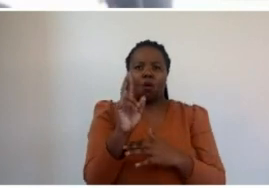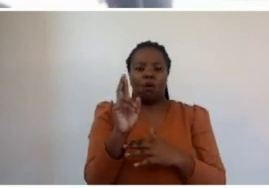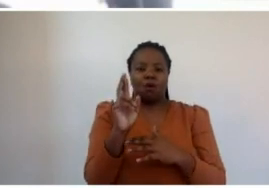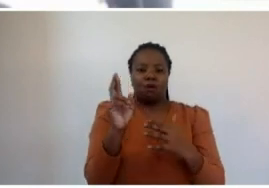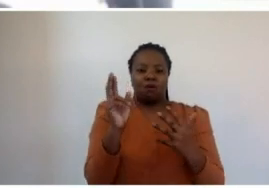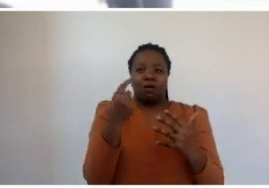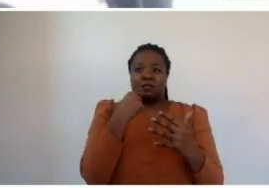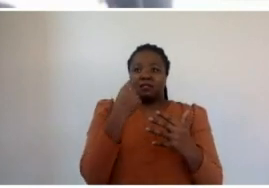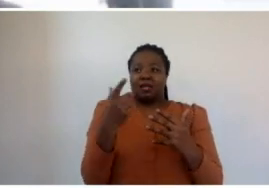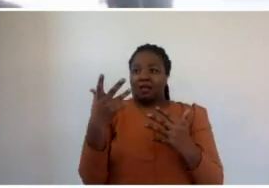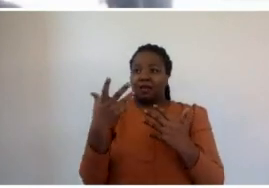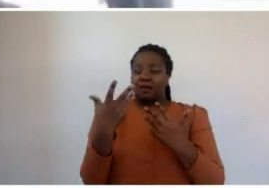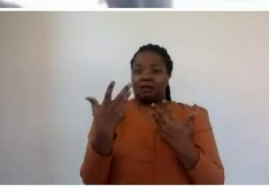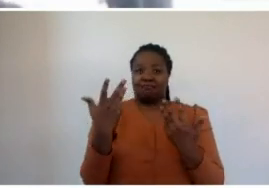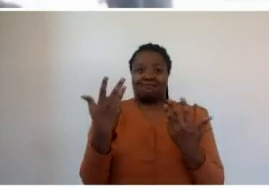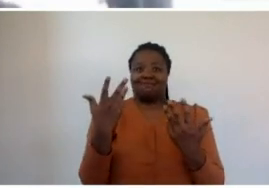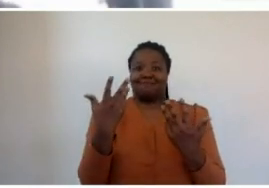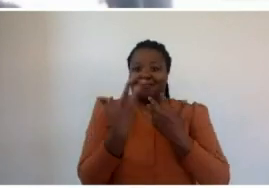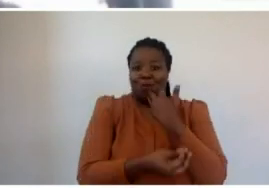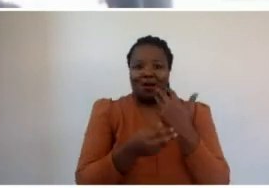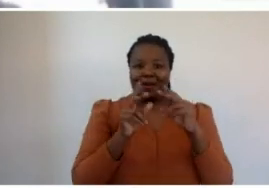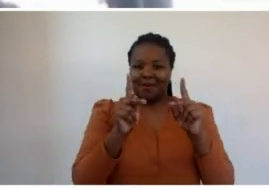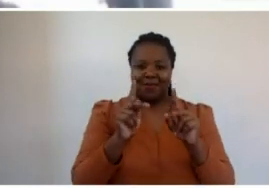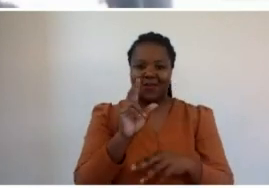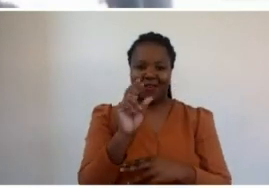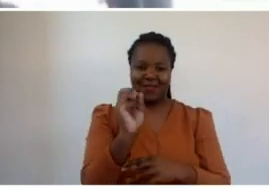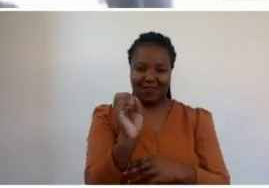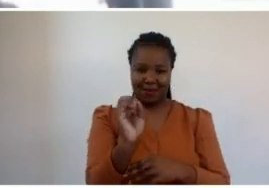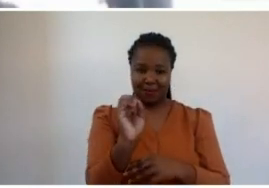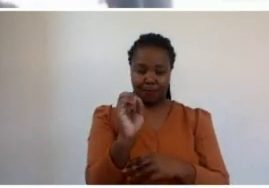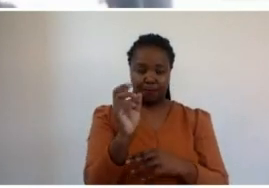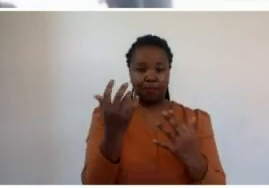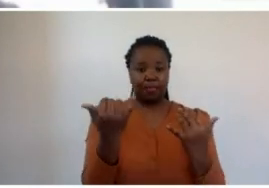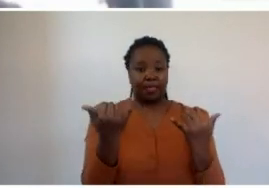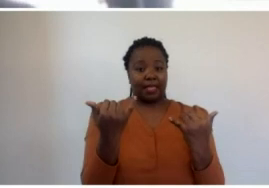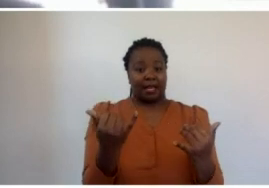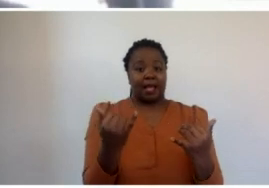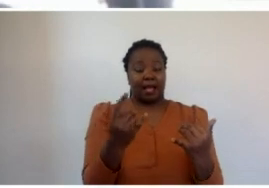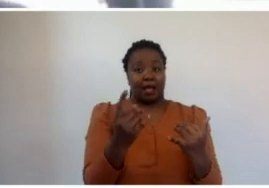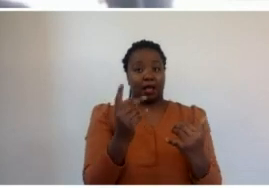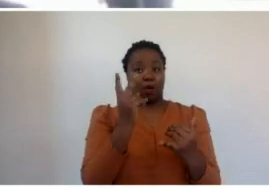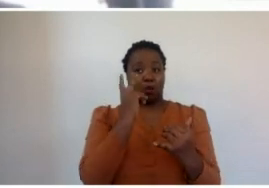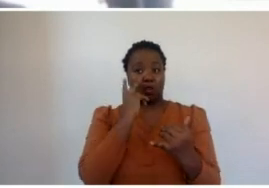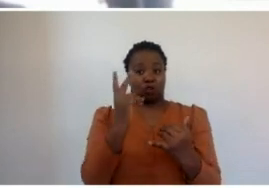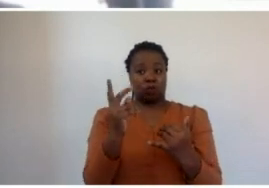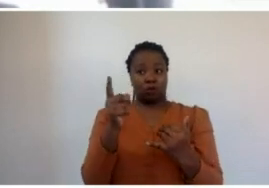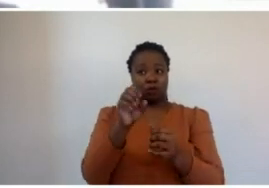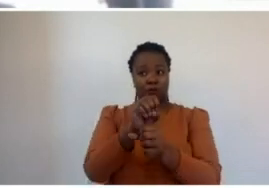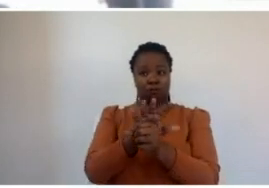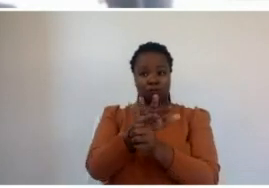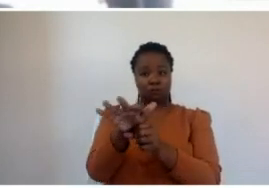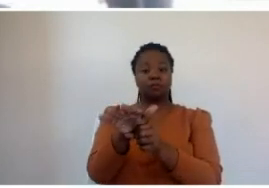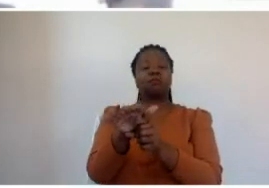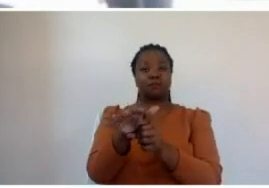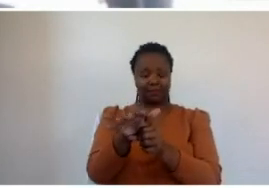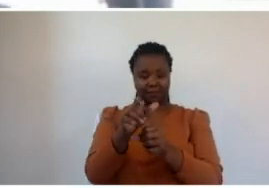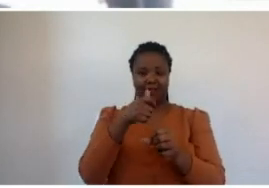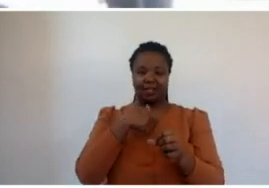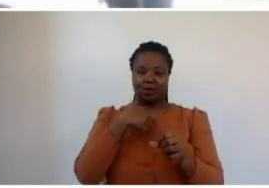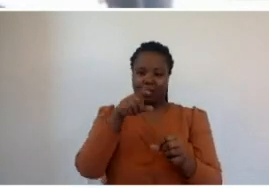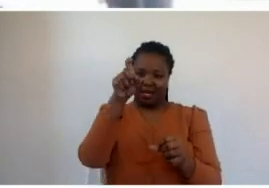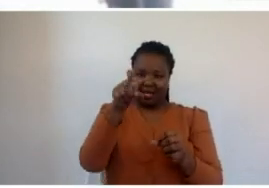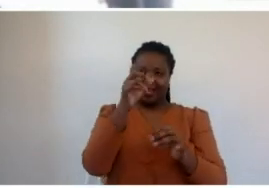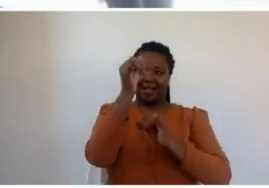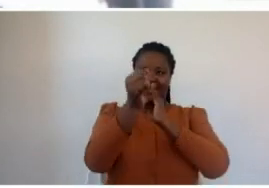people. So we saw with the epidemic the need for international action along the lines of solidarity